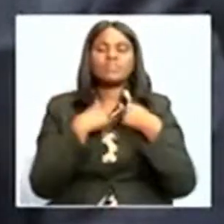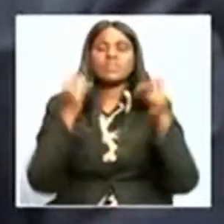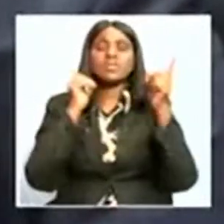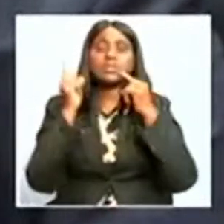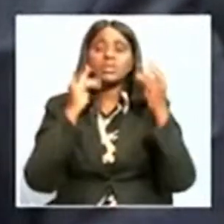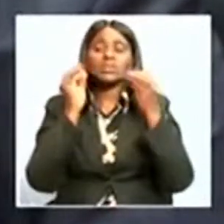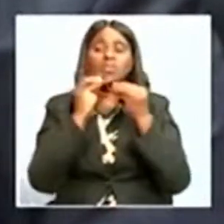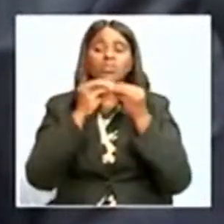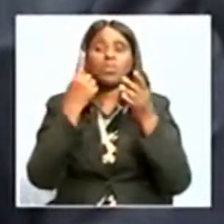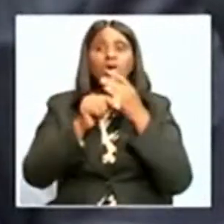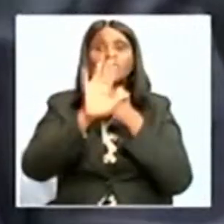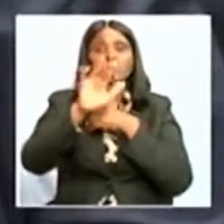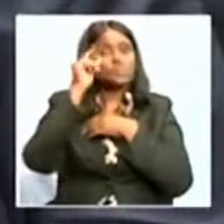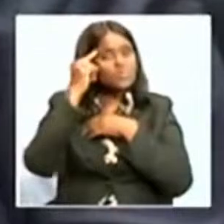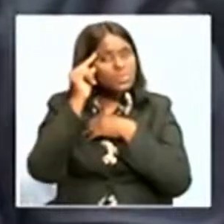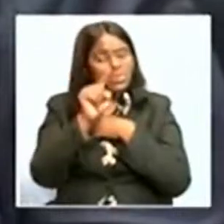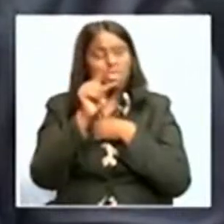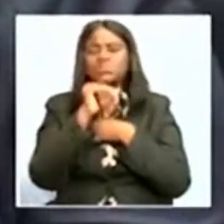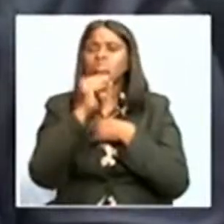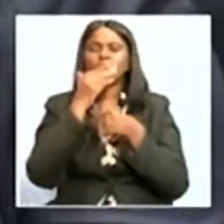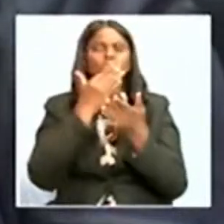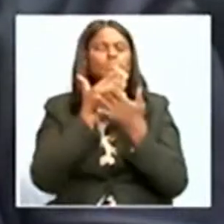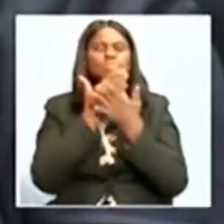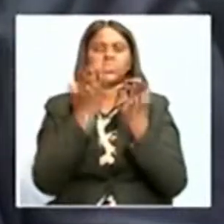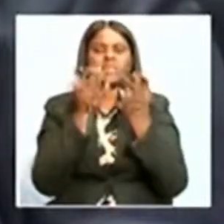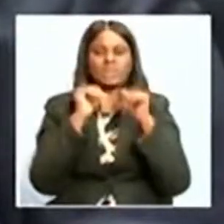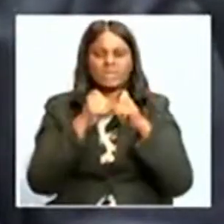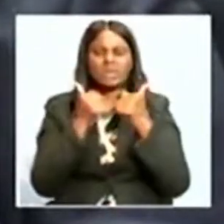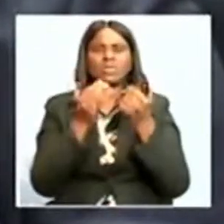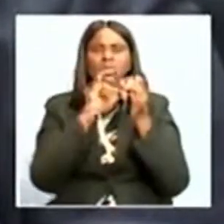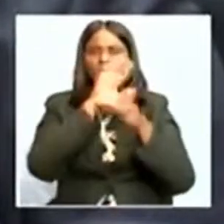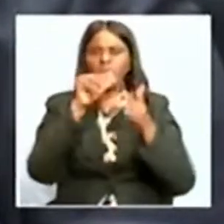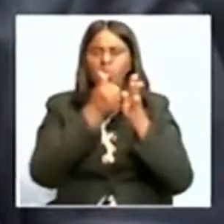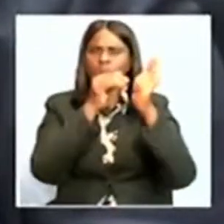what your thoughts will be. Because it's unfair. We're